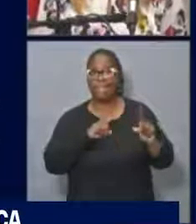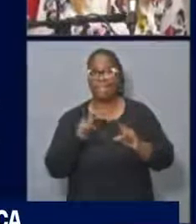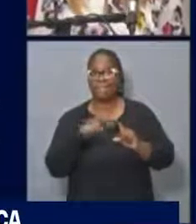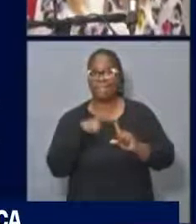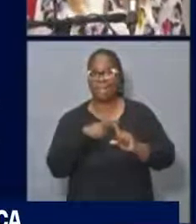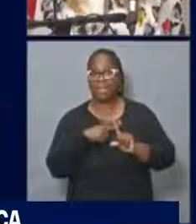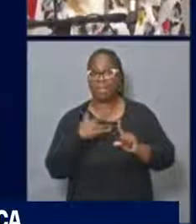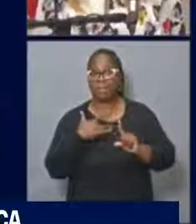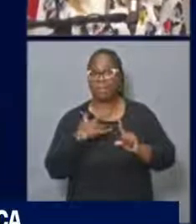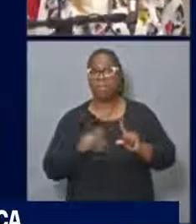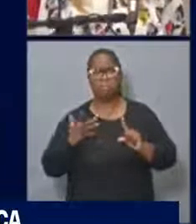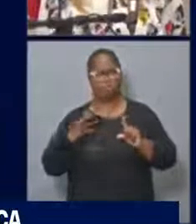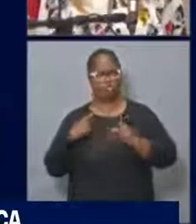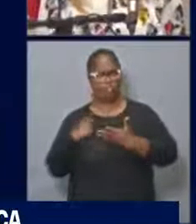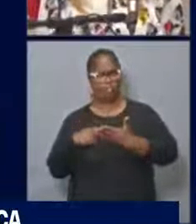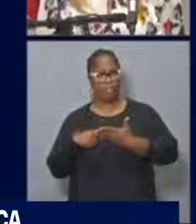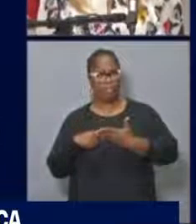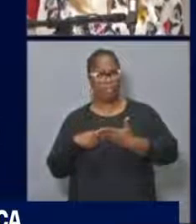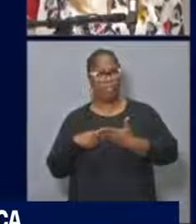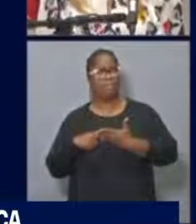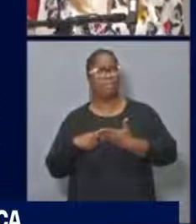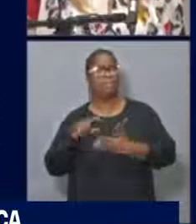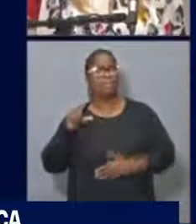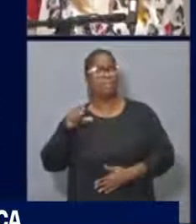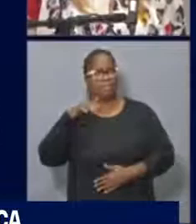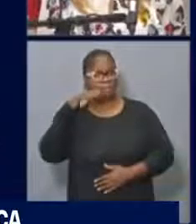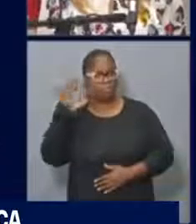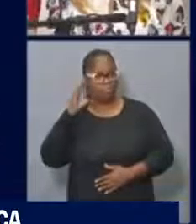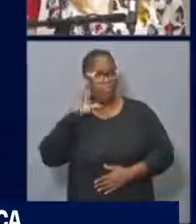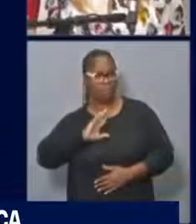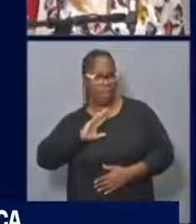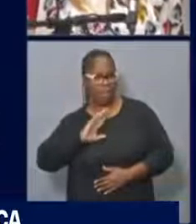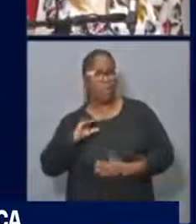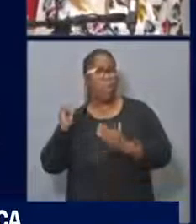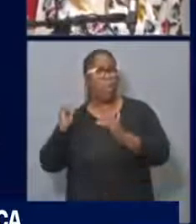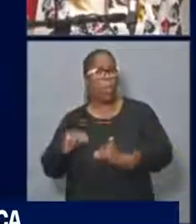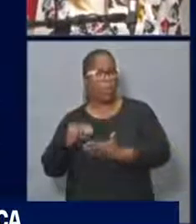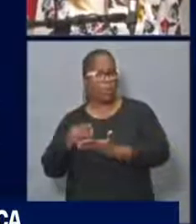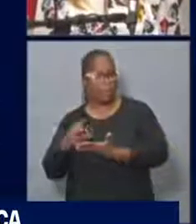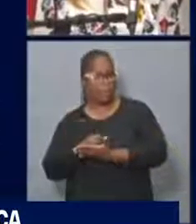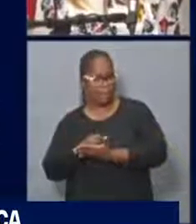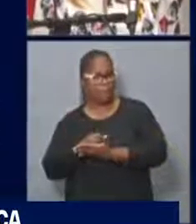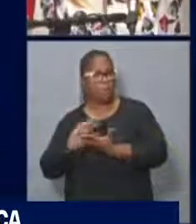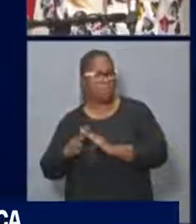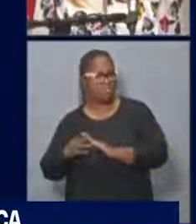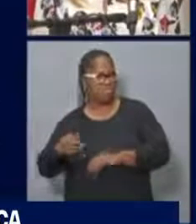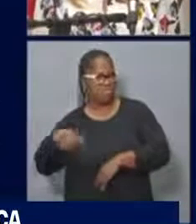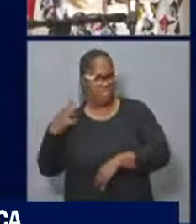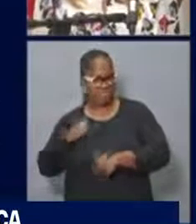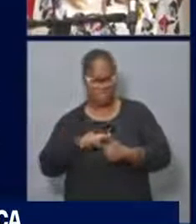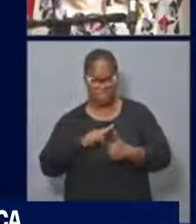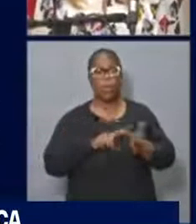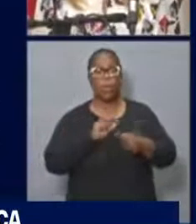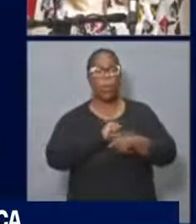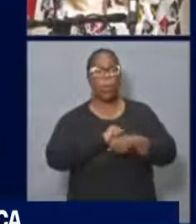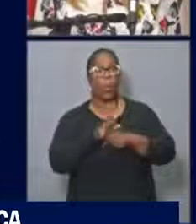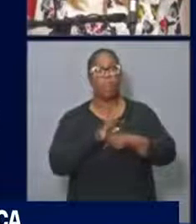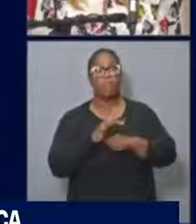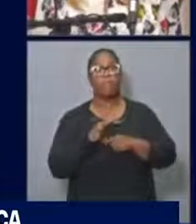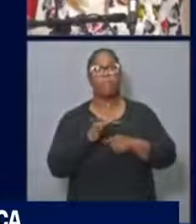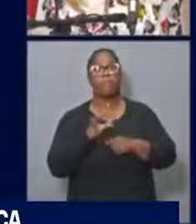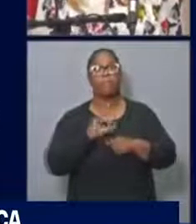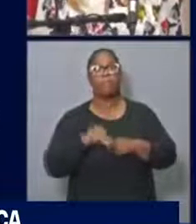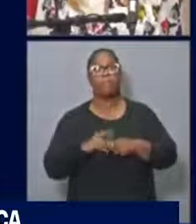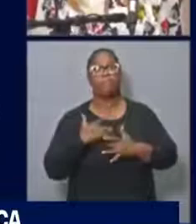just walked through, and there's a disproportionate burden borne by low-income communities and persons of color. Second, the fatality